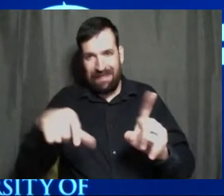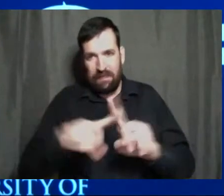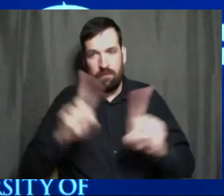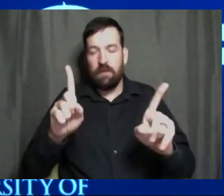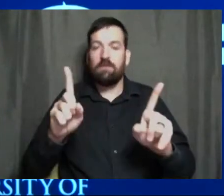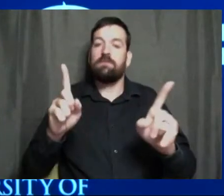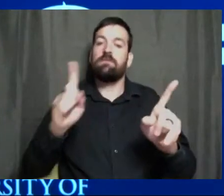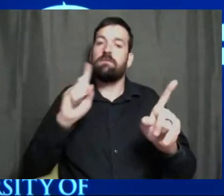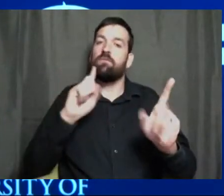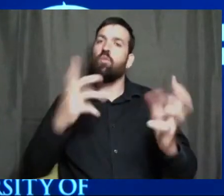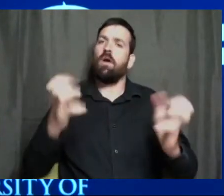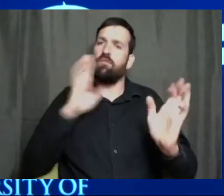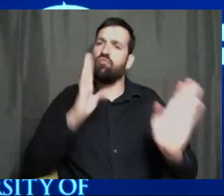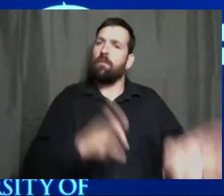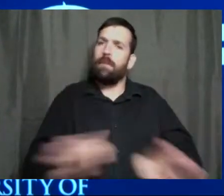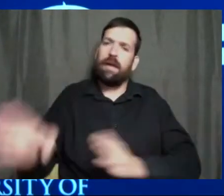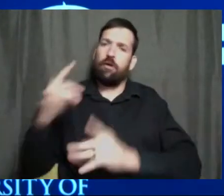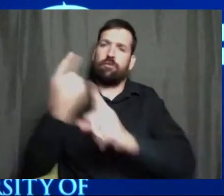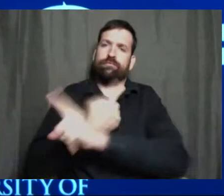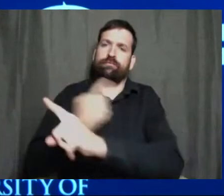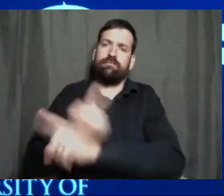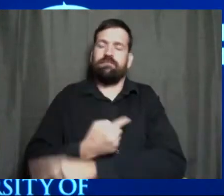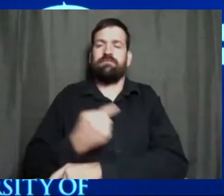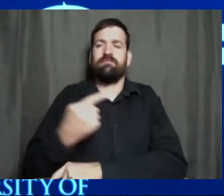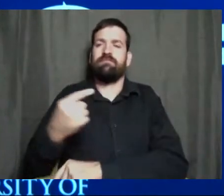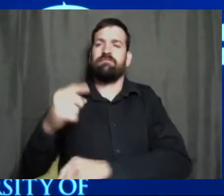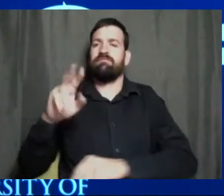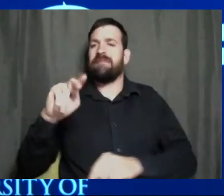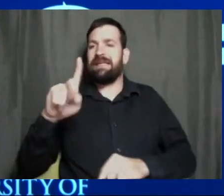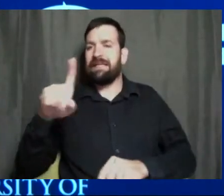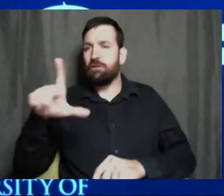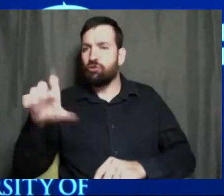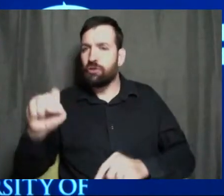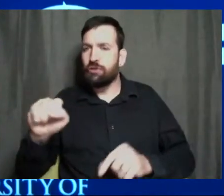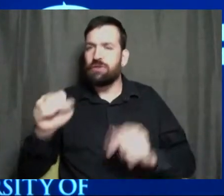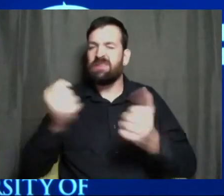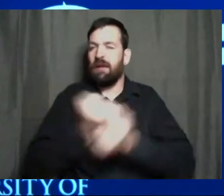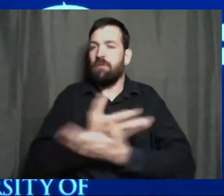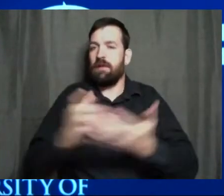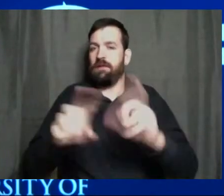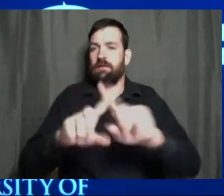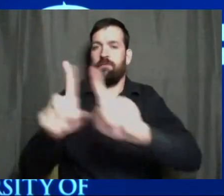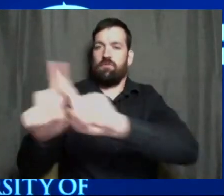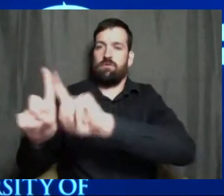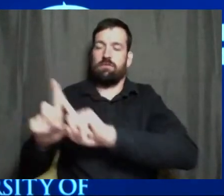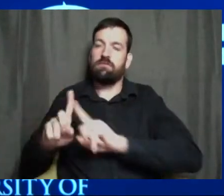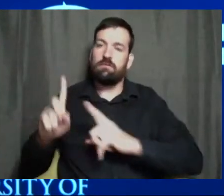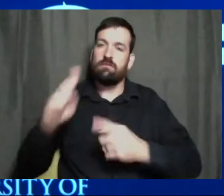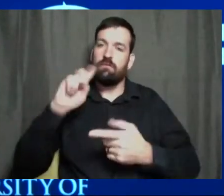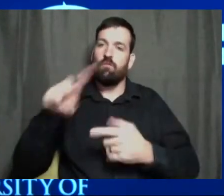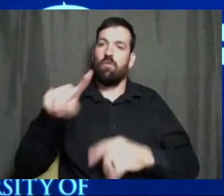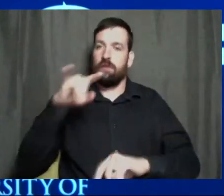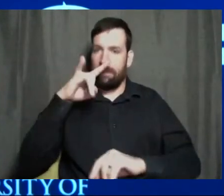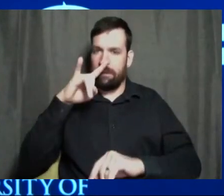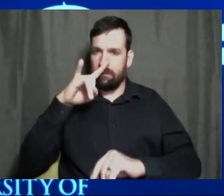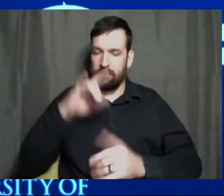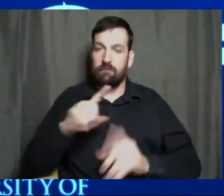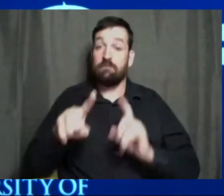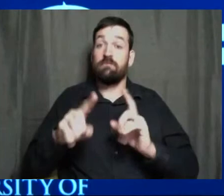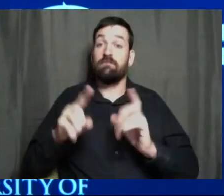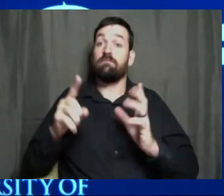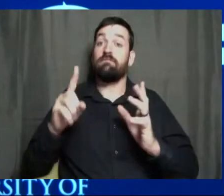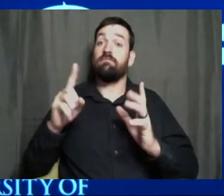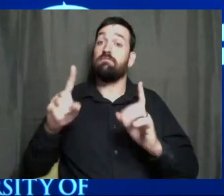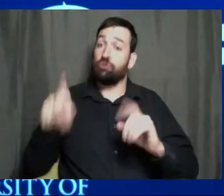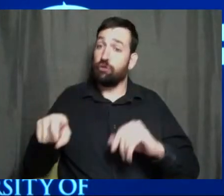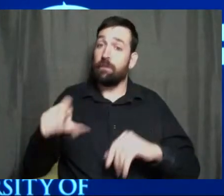needles, the syringes, everything is different, and we're in the process of getting set up to do things safely, but we should be up and rolling with the